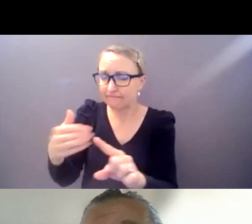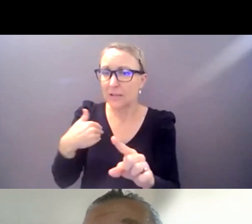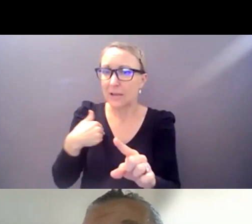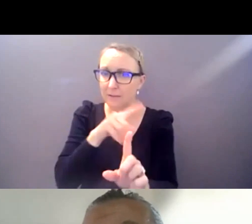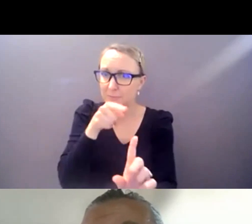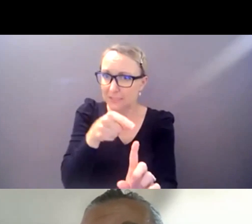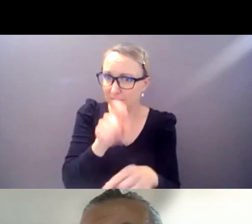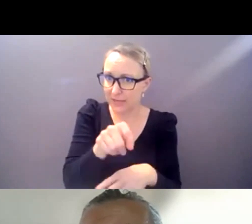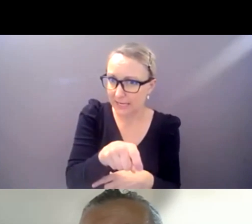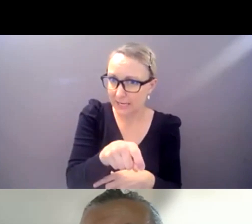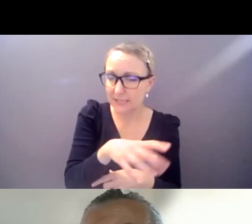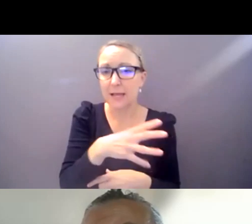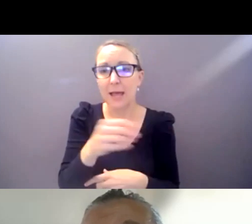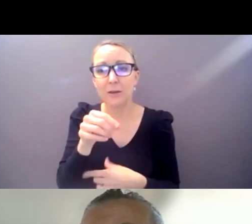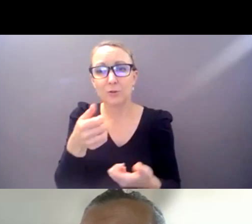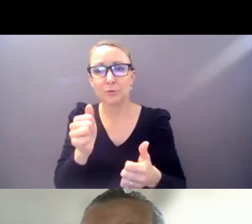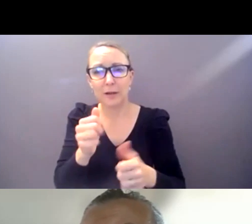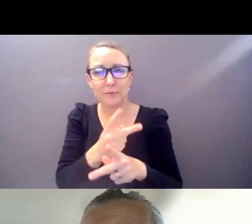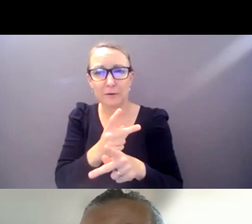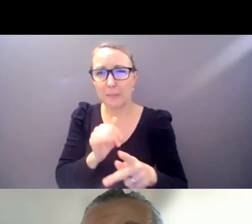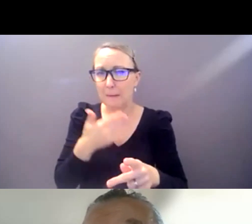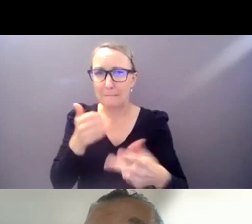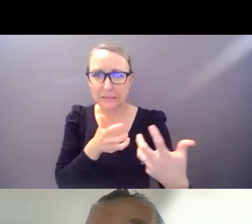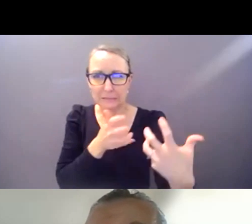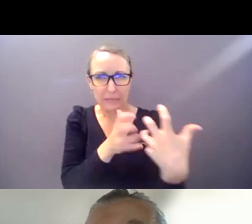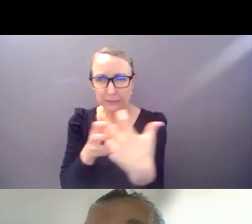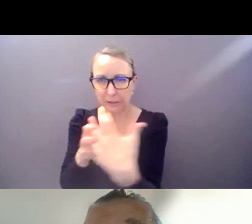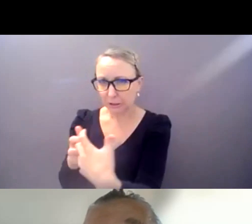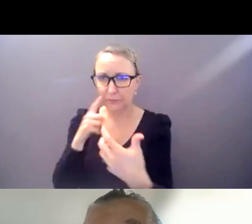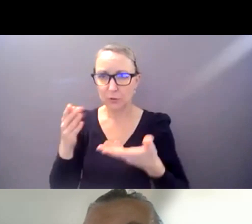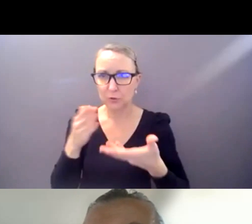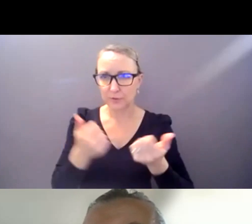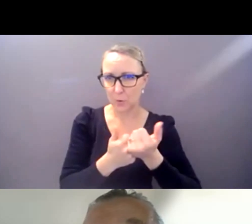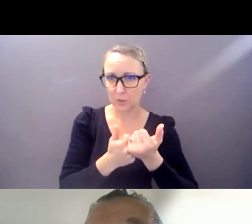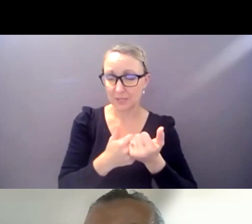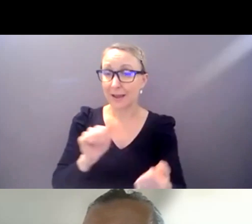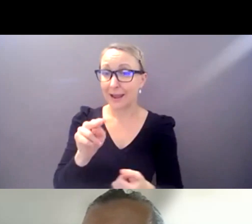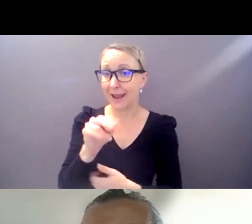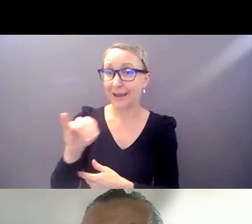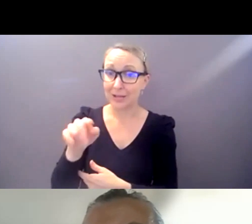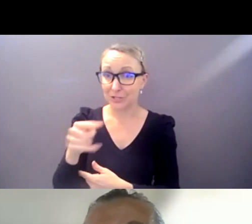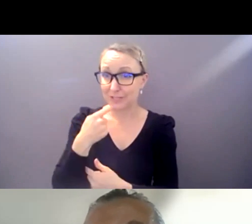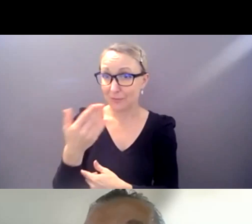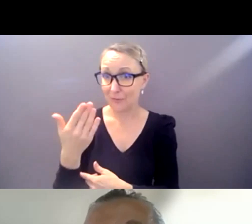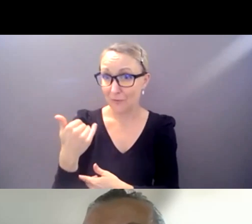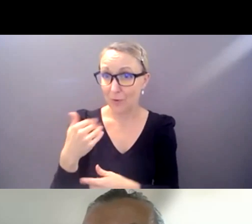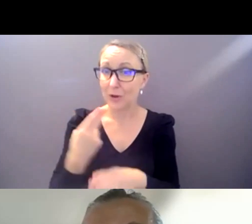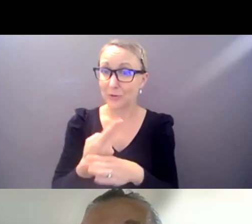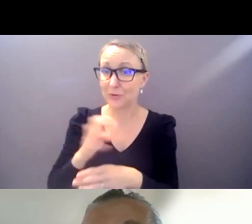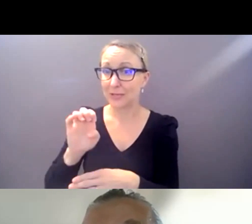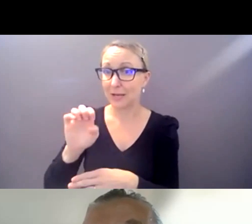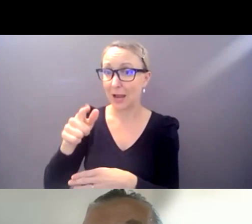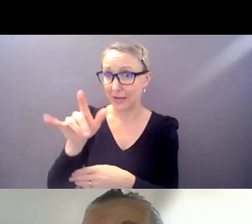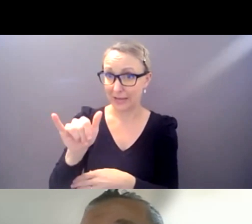supports that meet their needs. And as Annie mentioned earlier, recognizing that in the lens of equity, those services